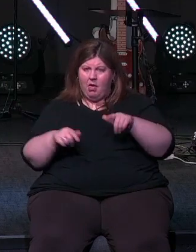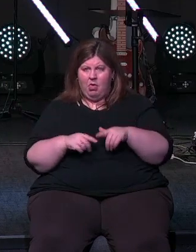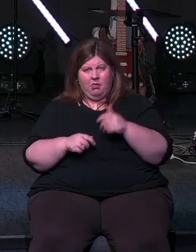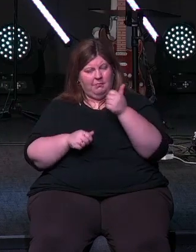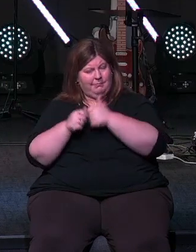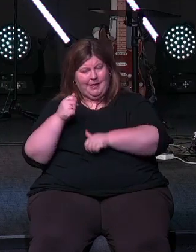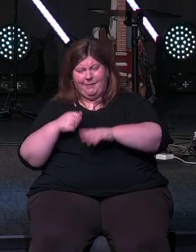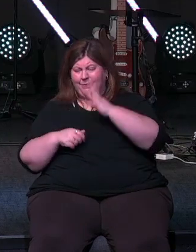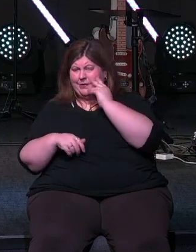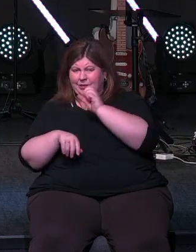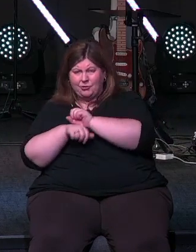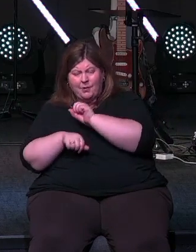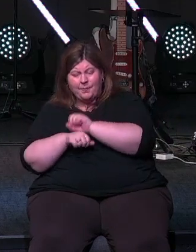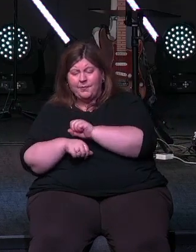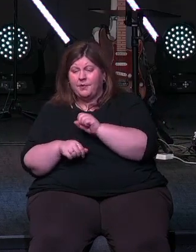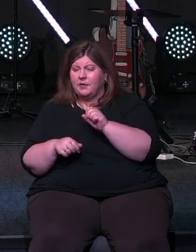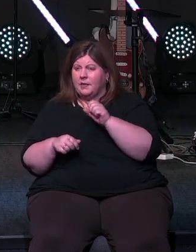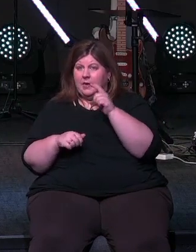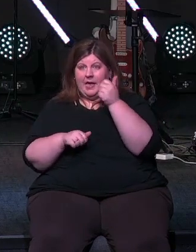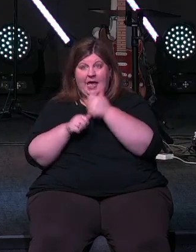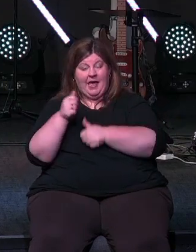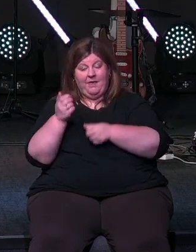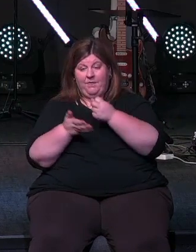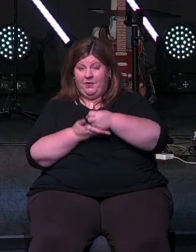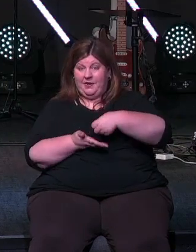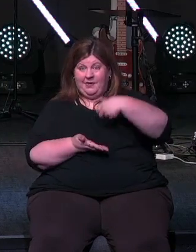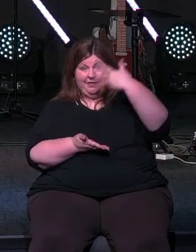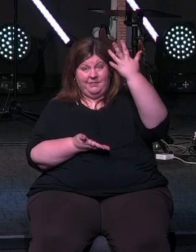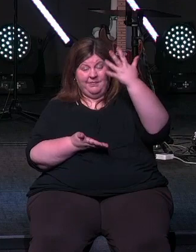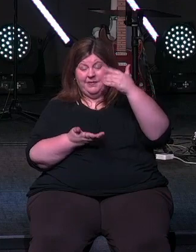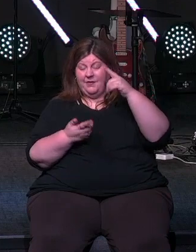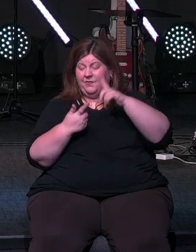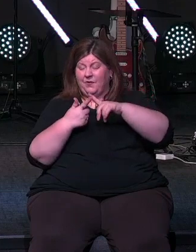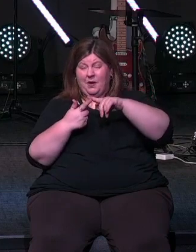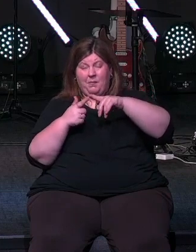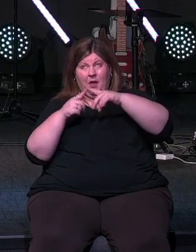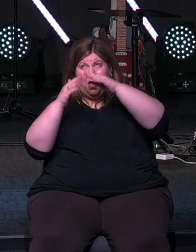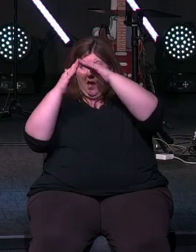job, every socioeconomic class.